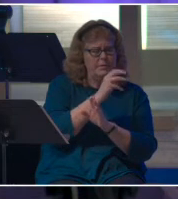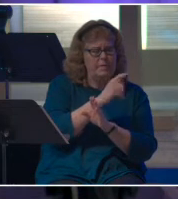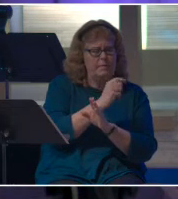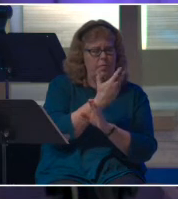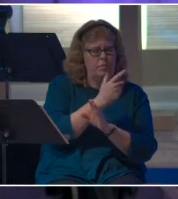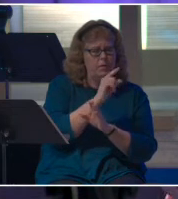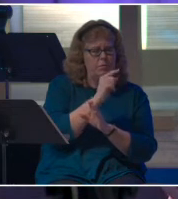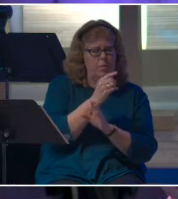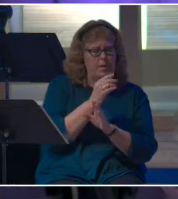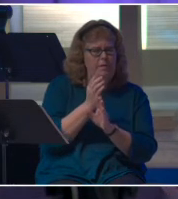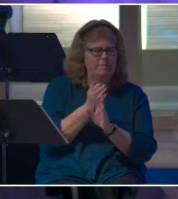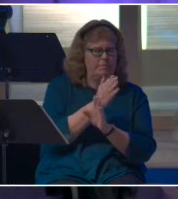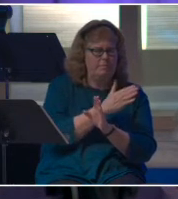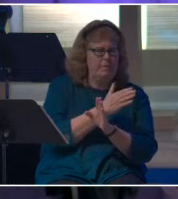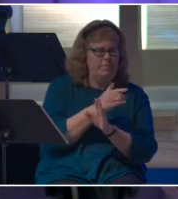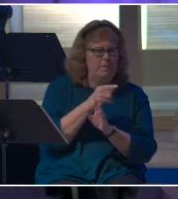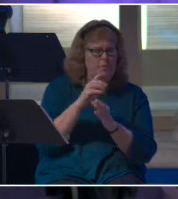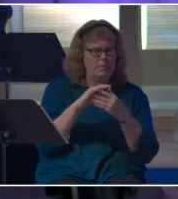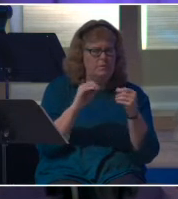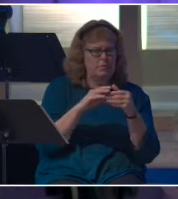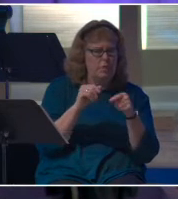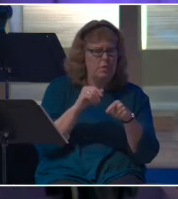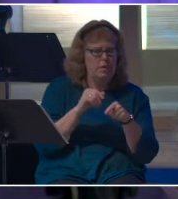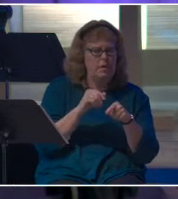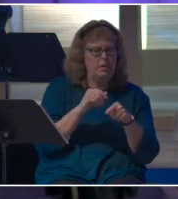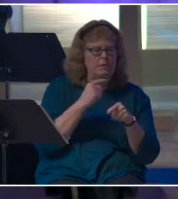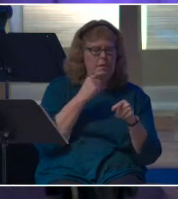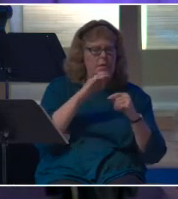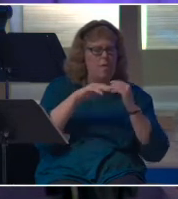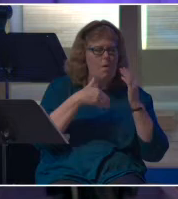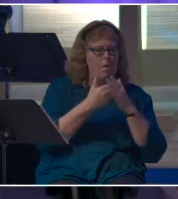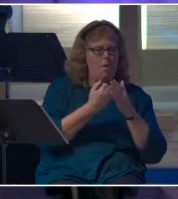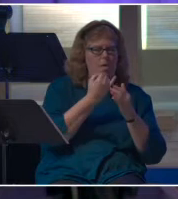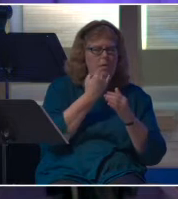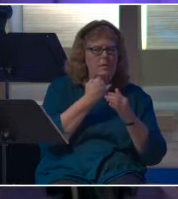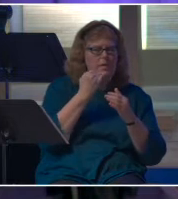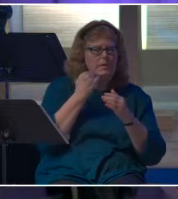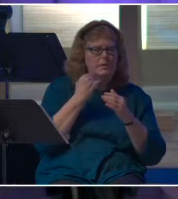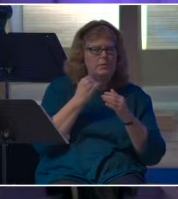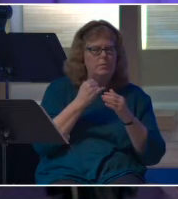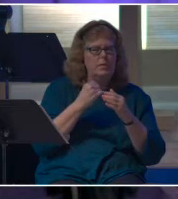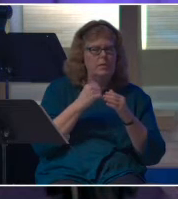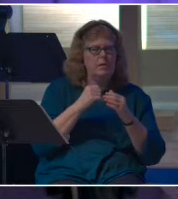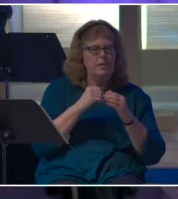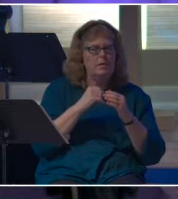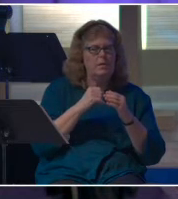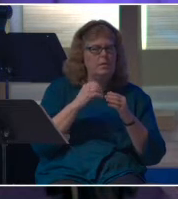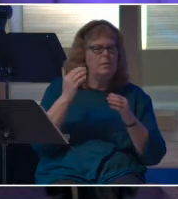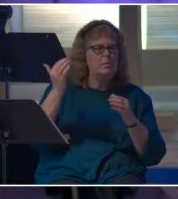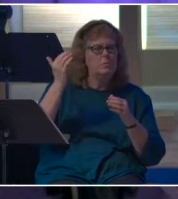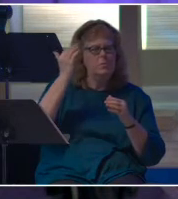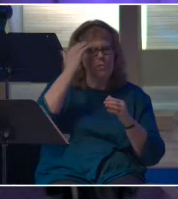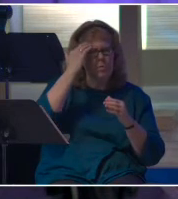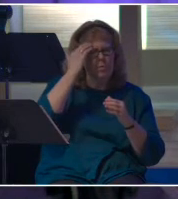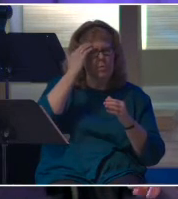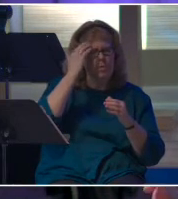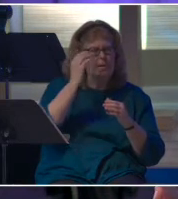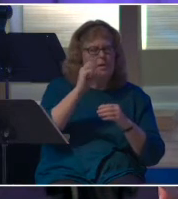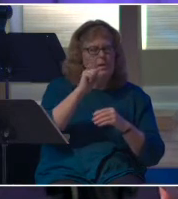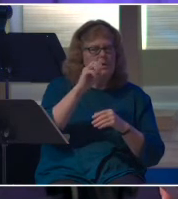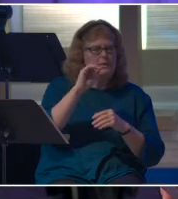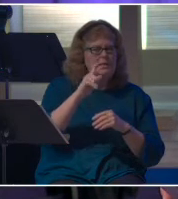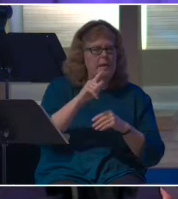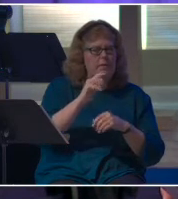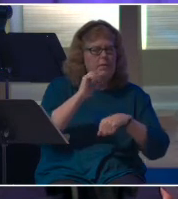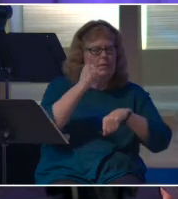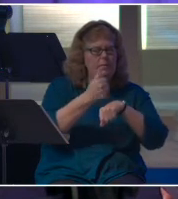the author said this, and all Israel from Dan to Beersheba knew that Samuel was